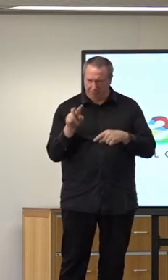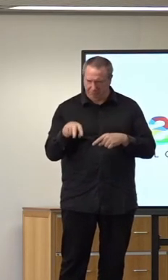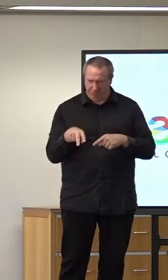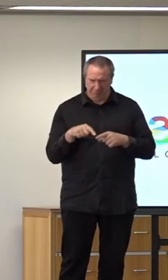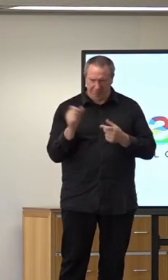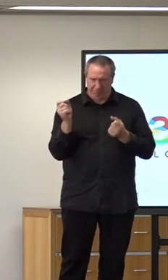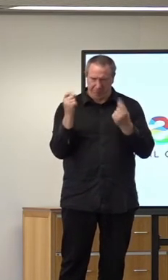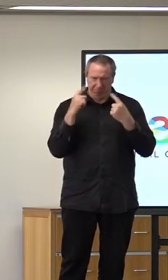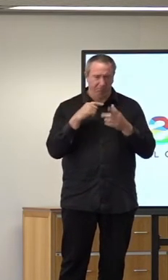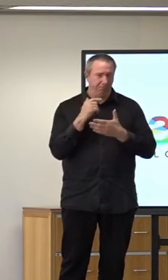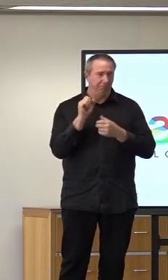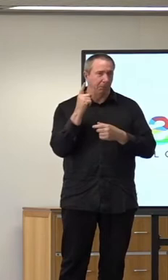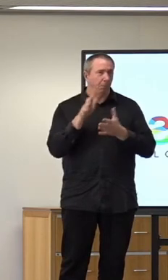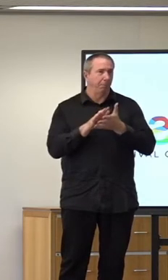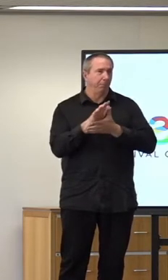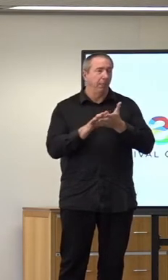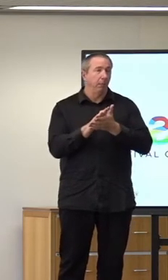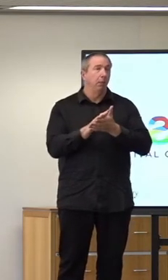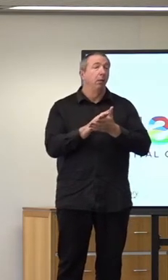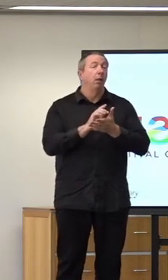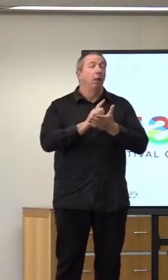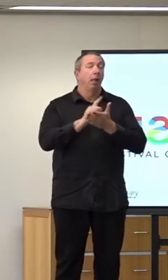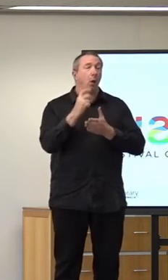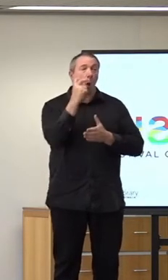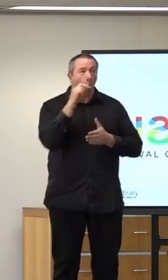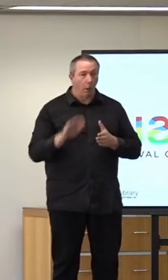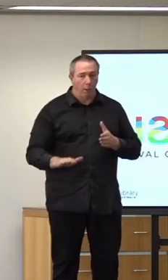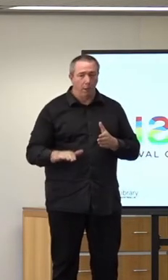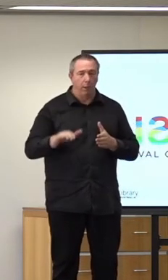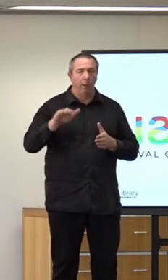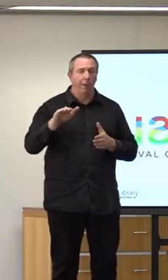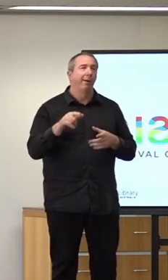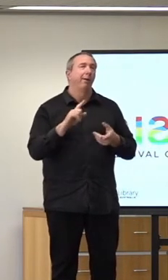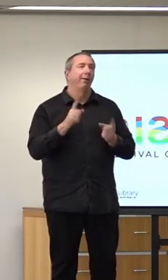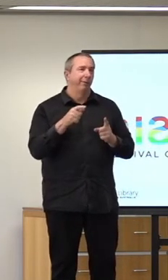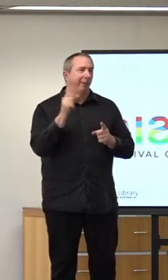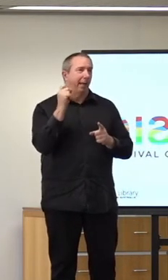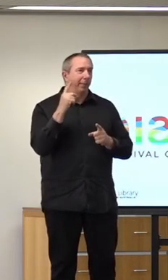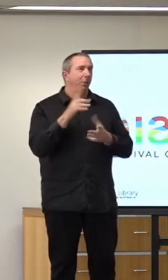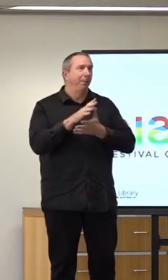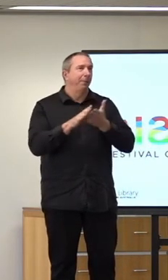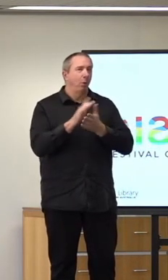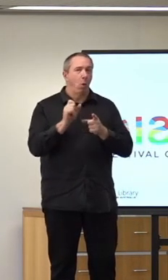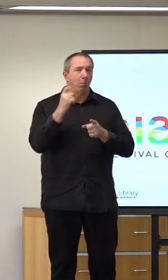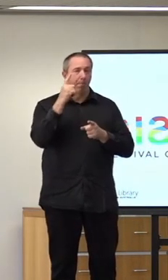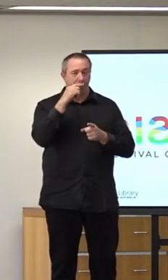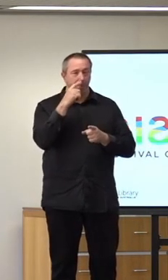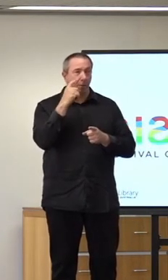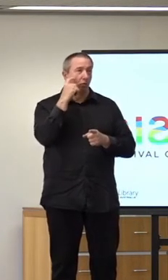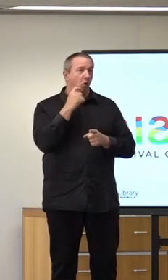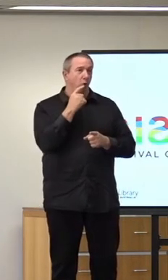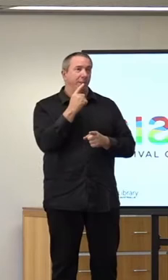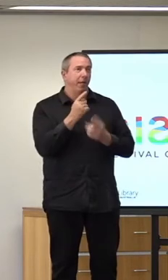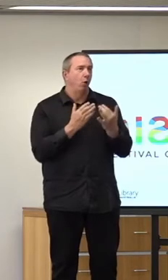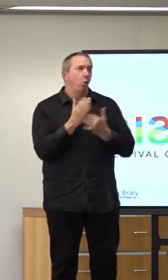It wasn't until I was very older I could actually grasp what was actually behind it and what they're trying to say within the work.